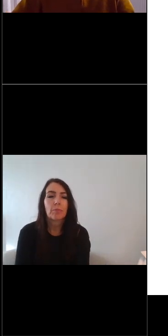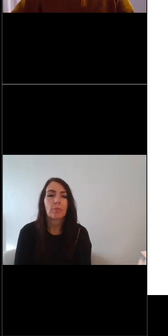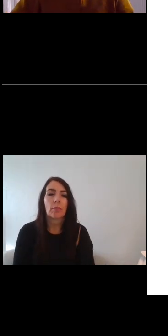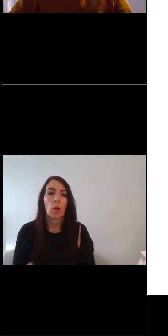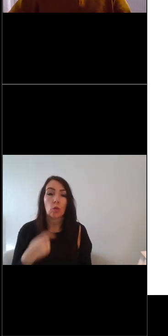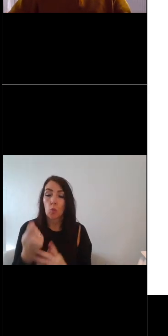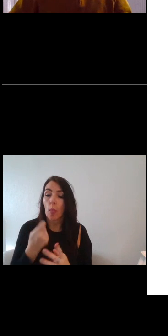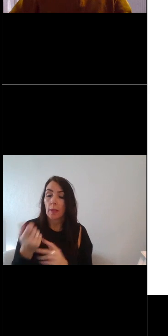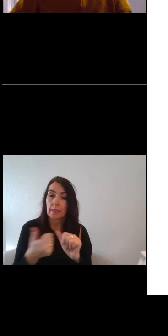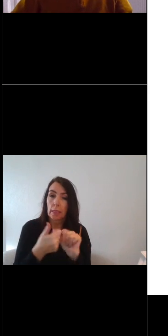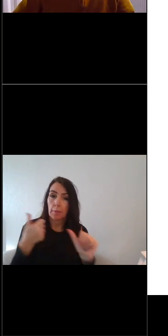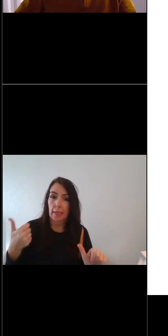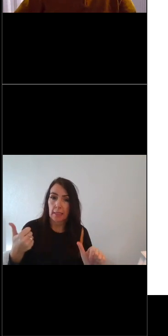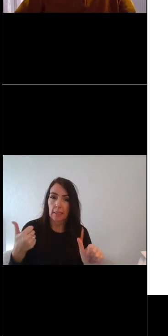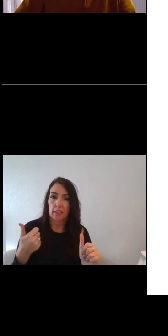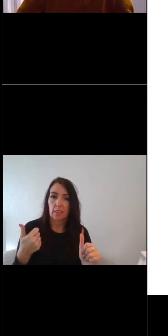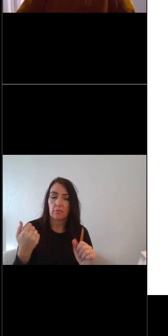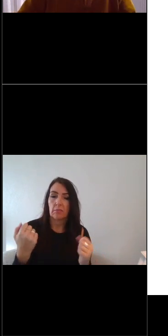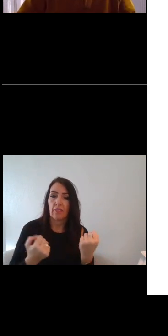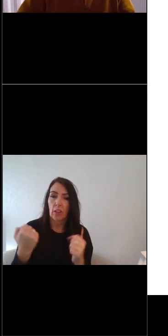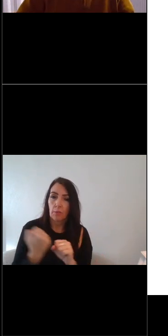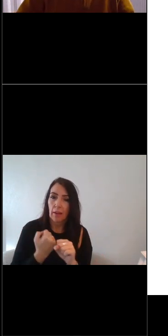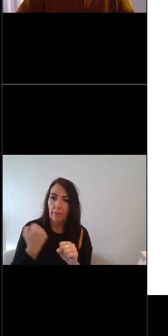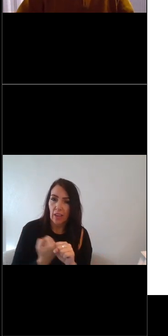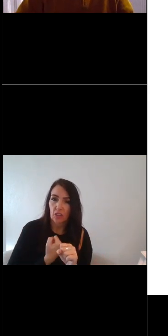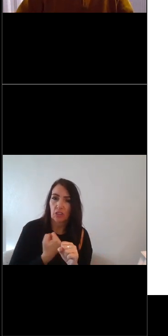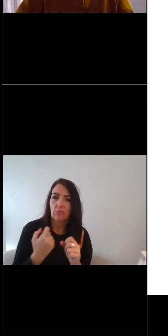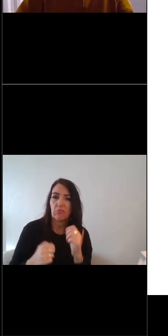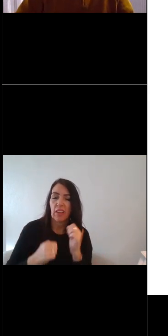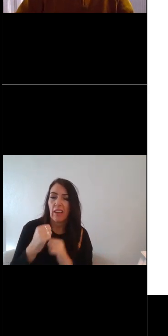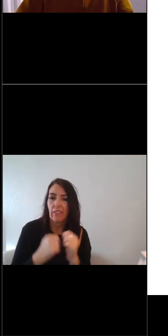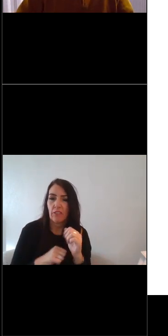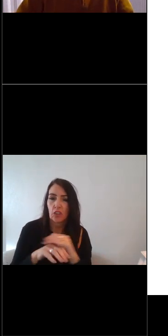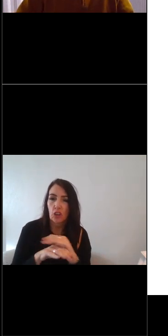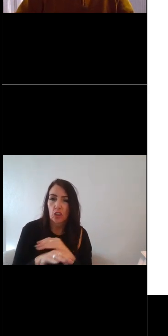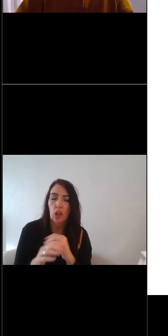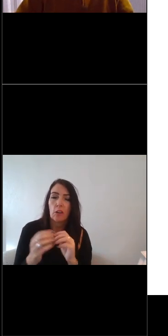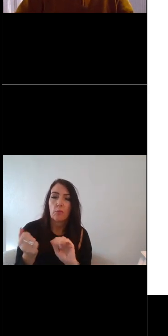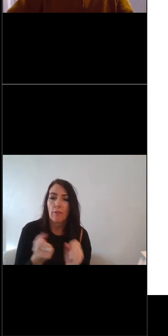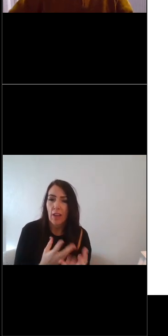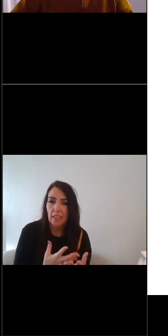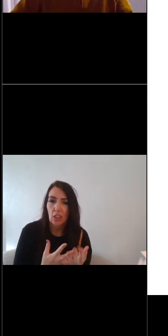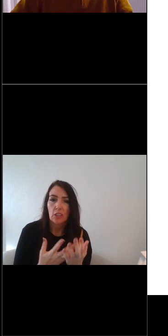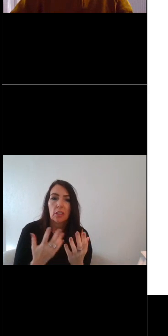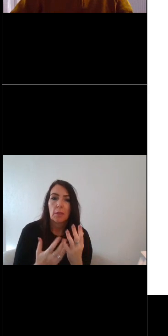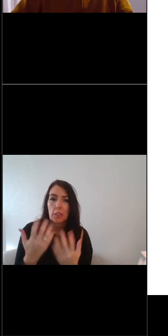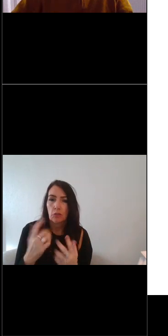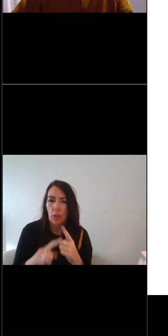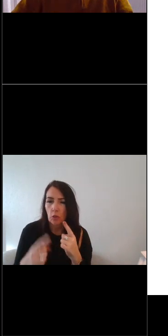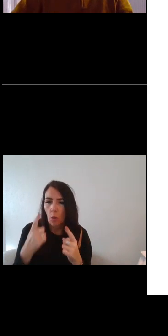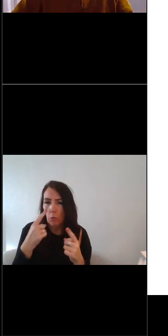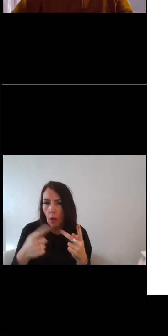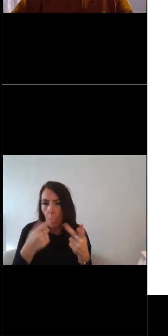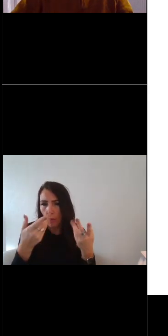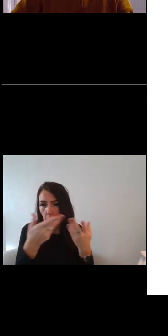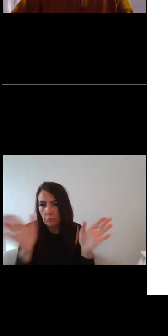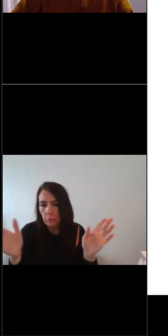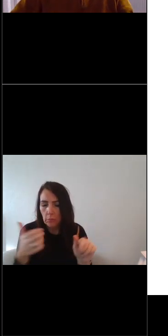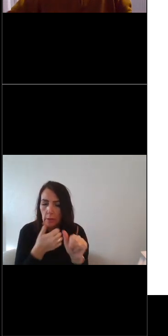companies, vehicle manufacturers, infrastructure providers, telematics companies have all been developing broader support packages to